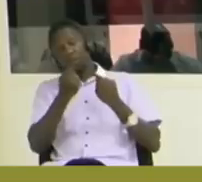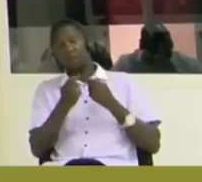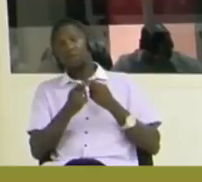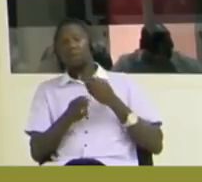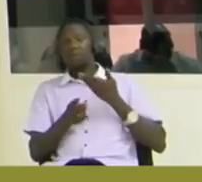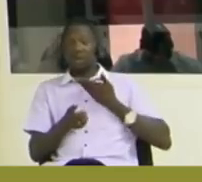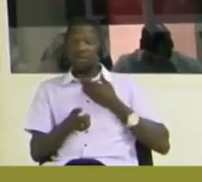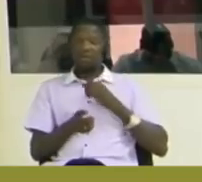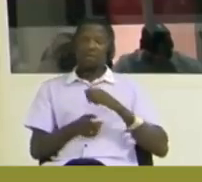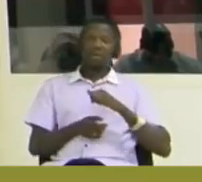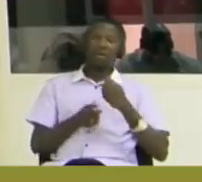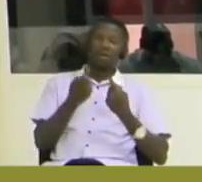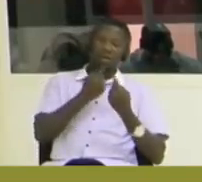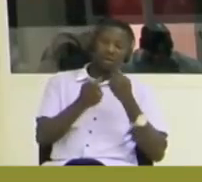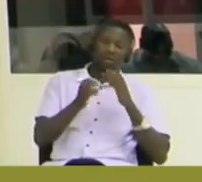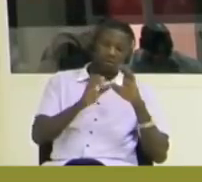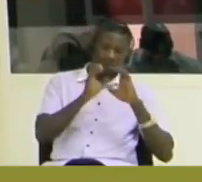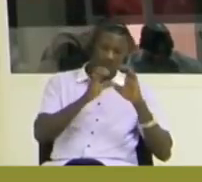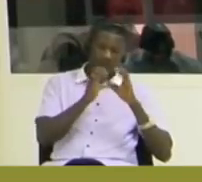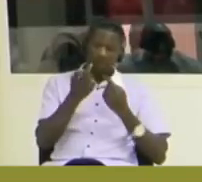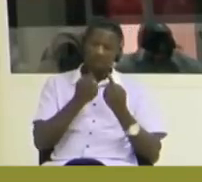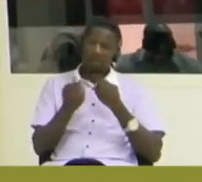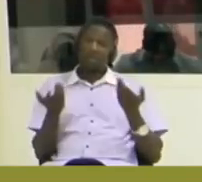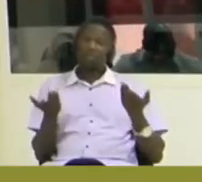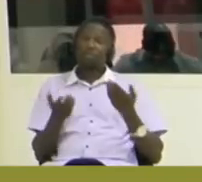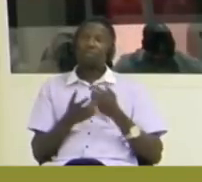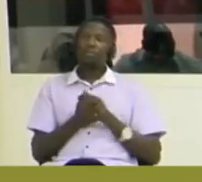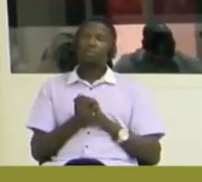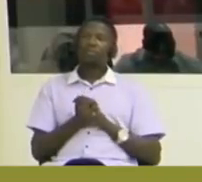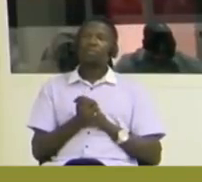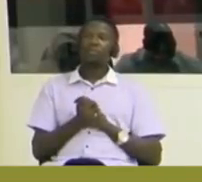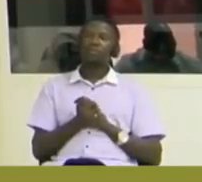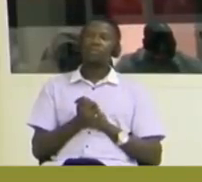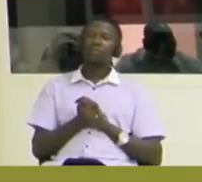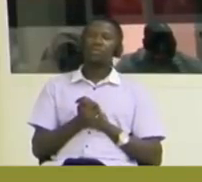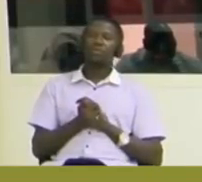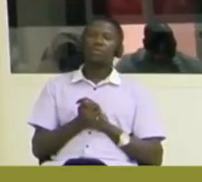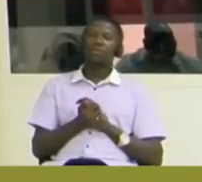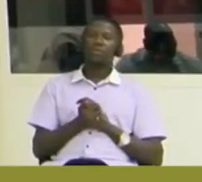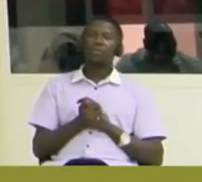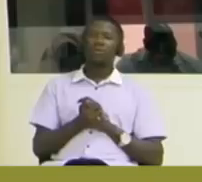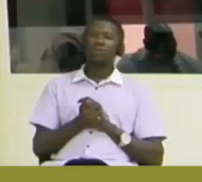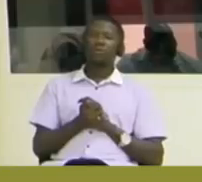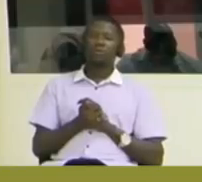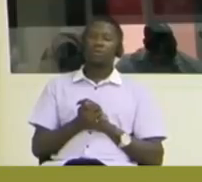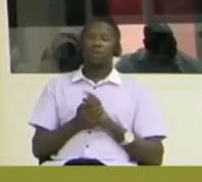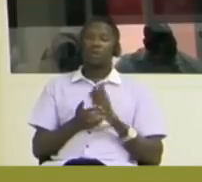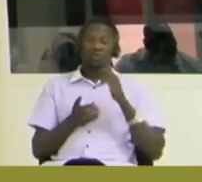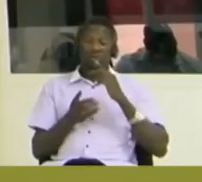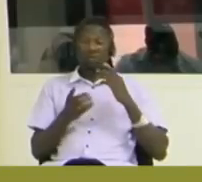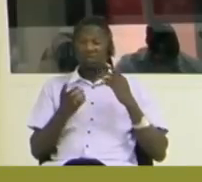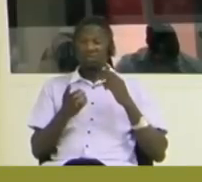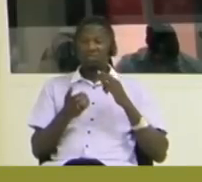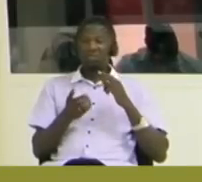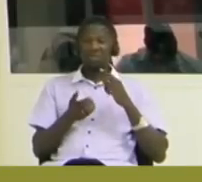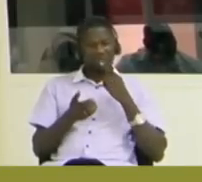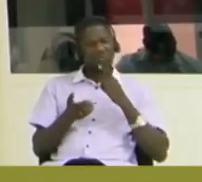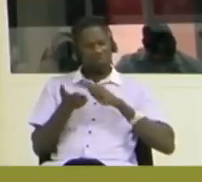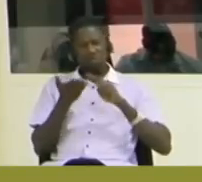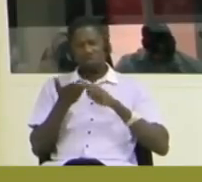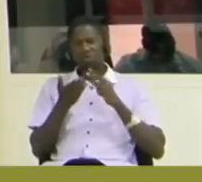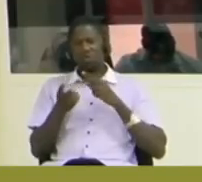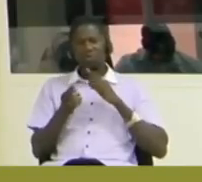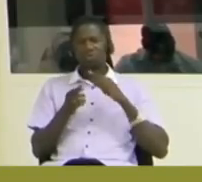another conversation with him. So what is strange about the president telling, calling his vice and then talking to him before